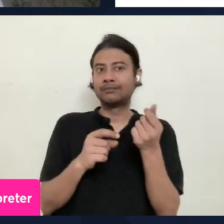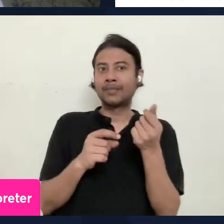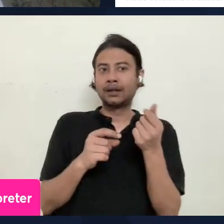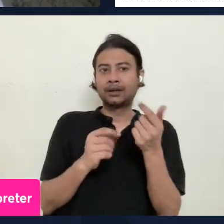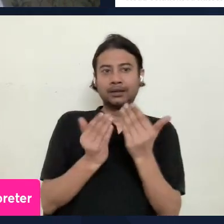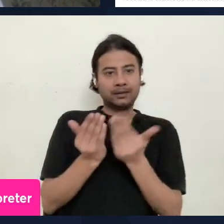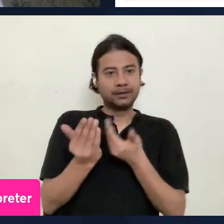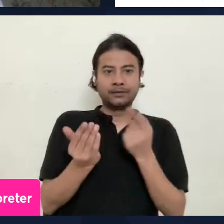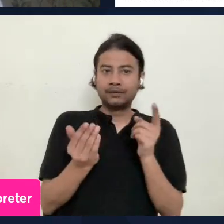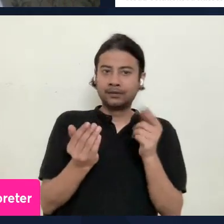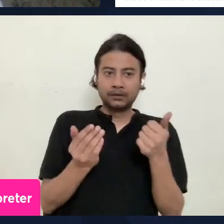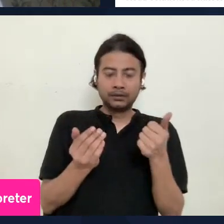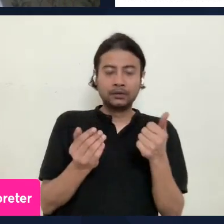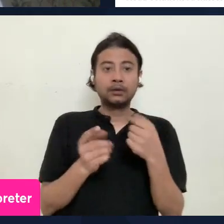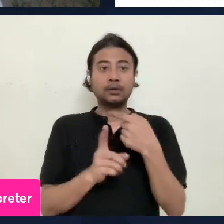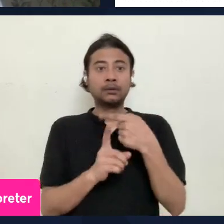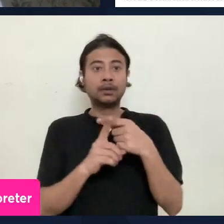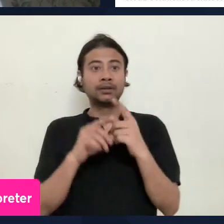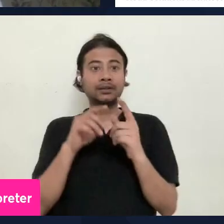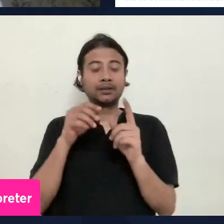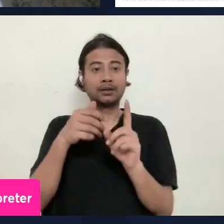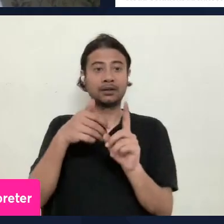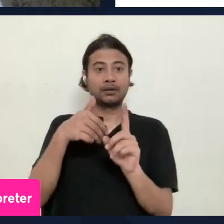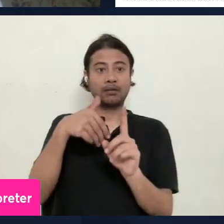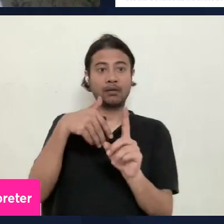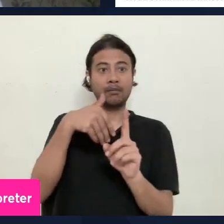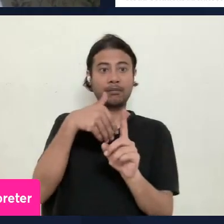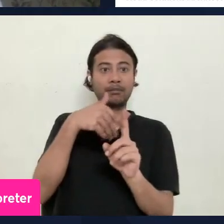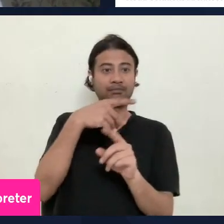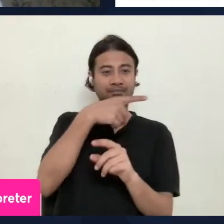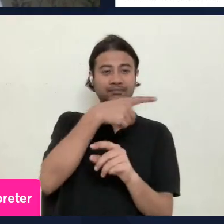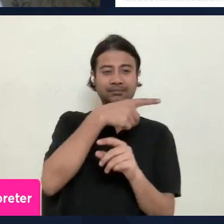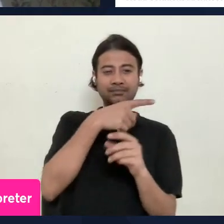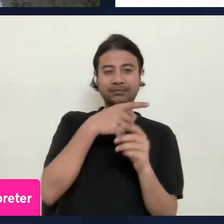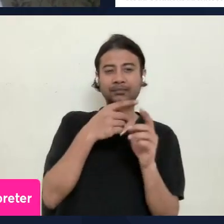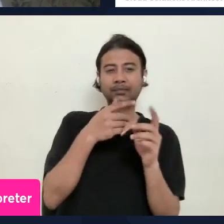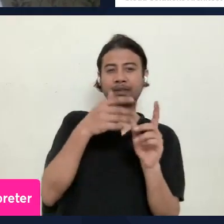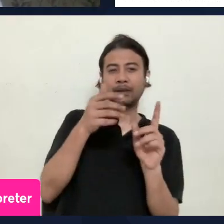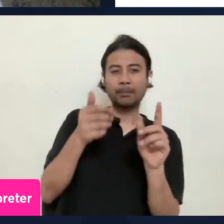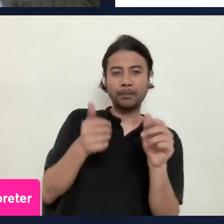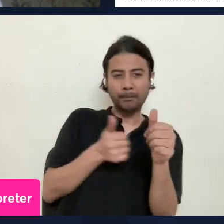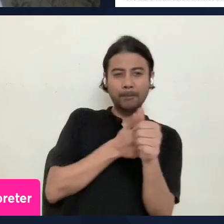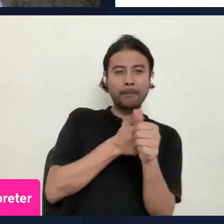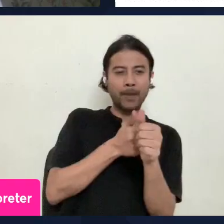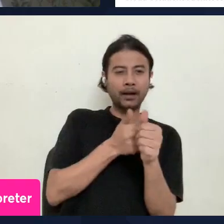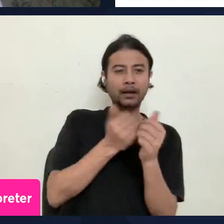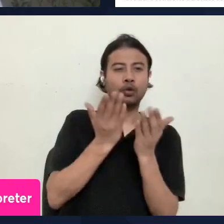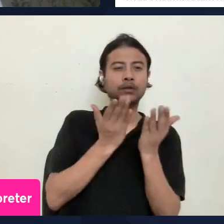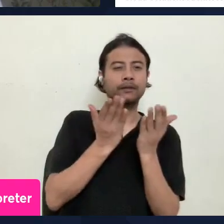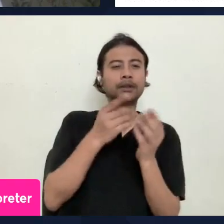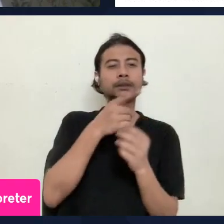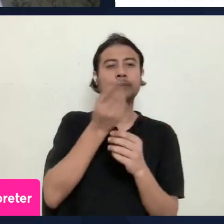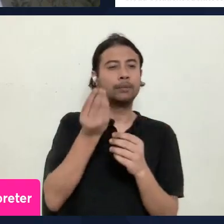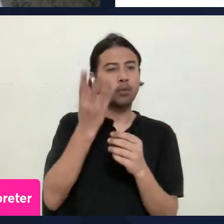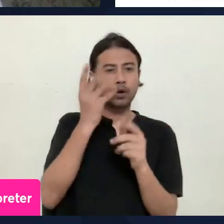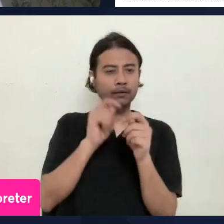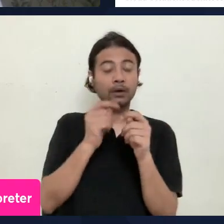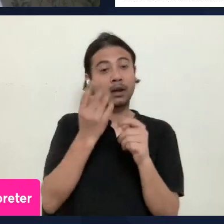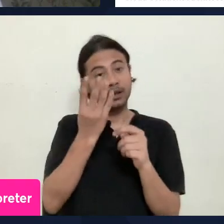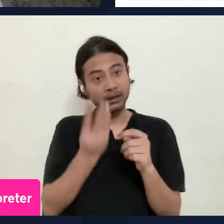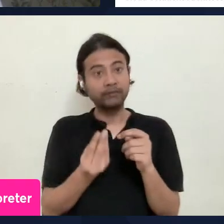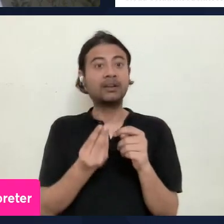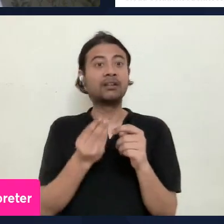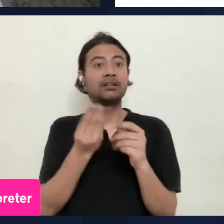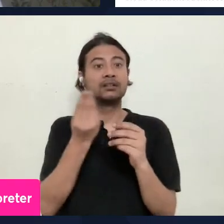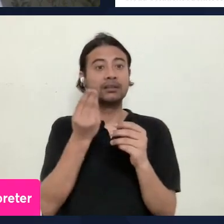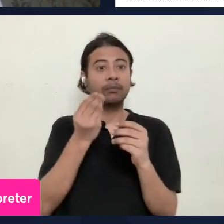they had these batch processes which they needed to run a certain time overnight, for instance. And sometimes those batch processes could